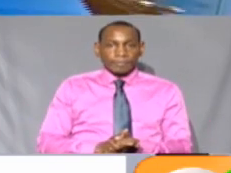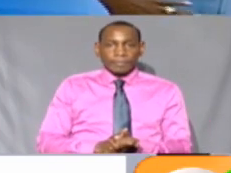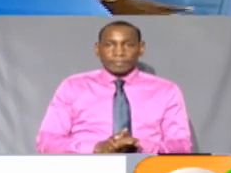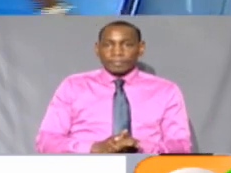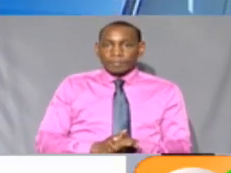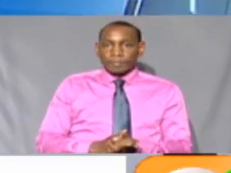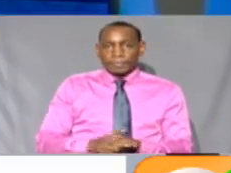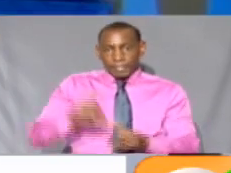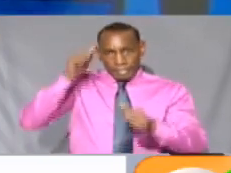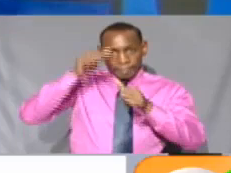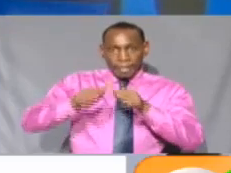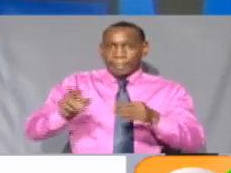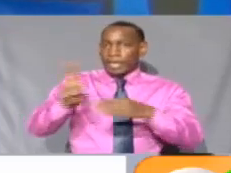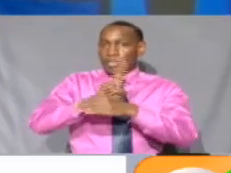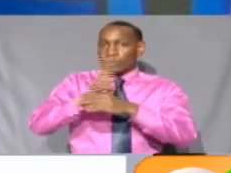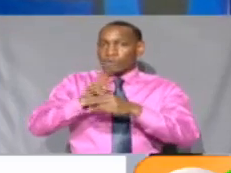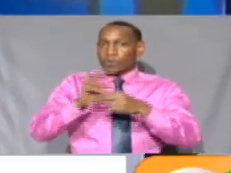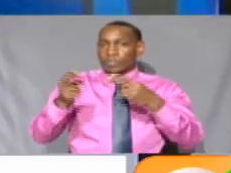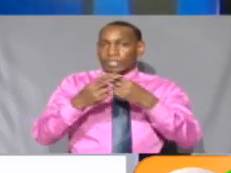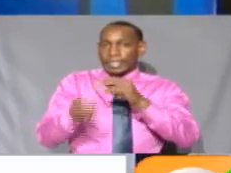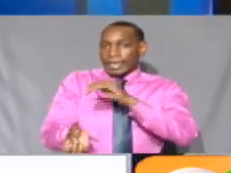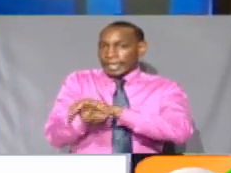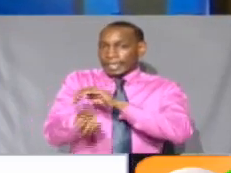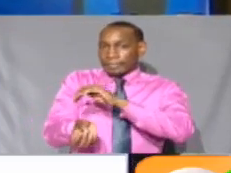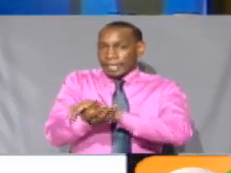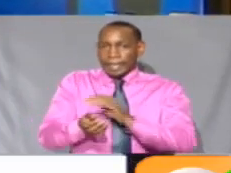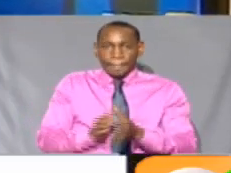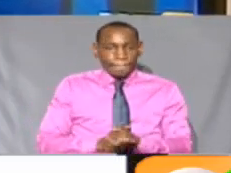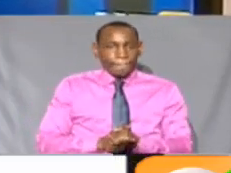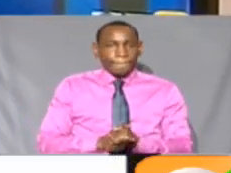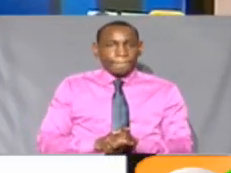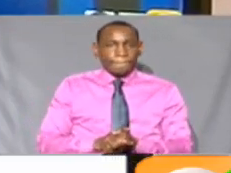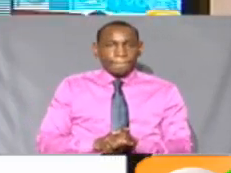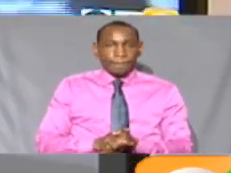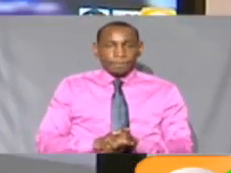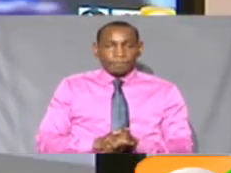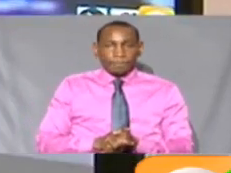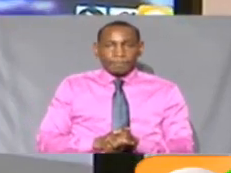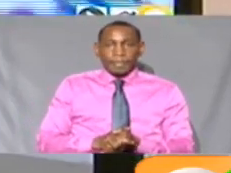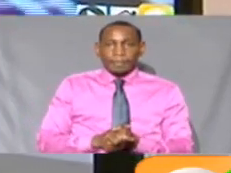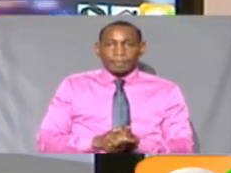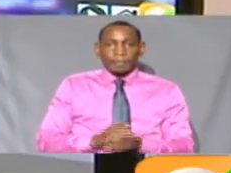of your feedback. Remember to use the hashtag TheExplainer for your